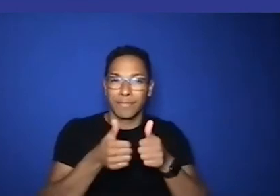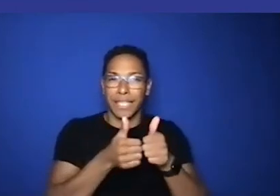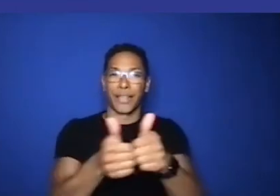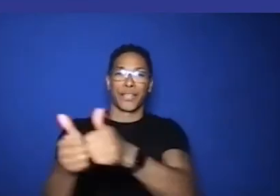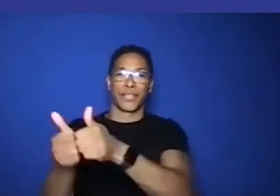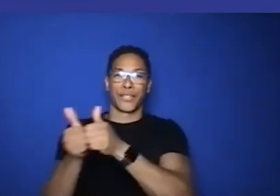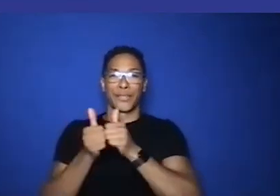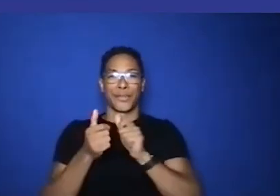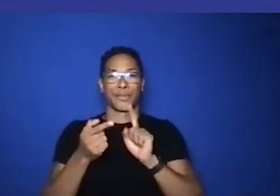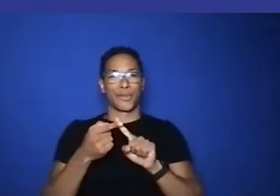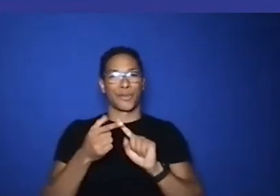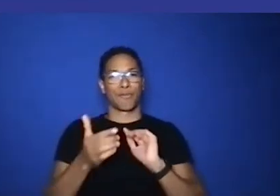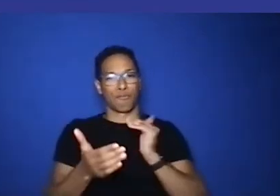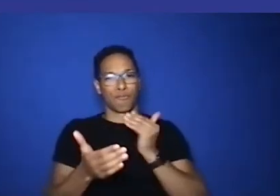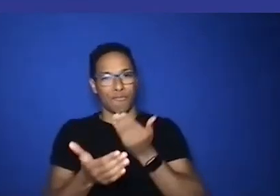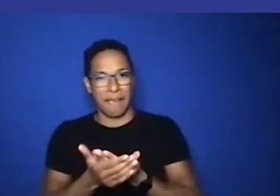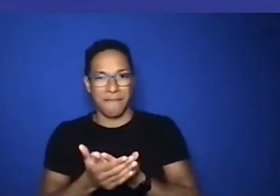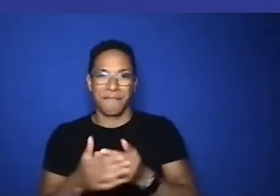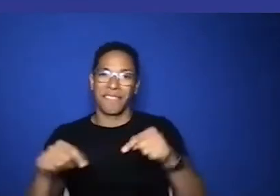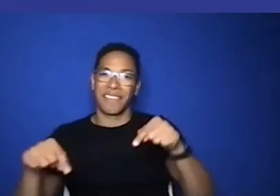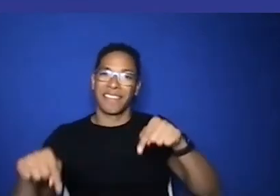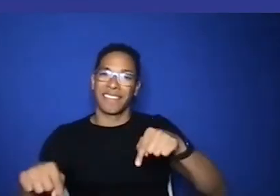and something